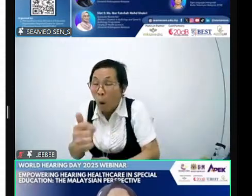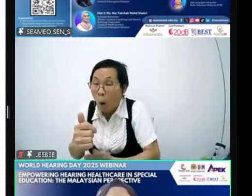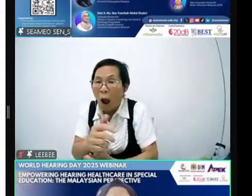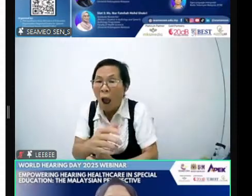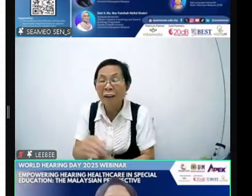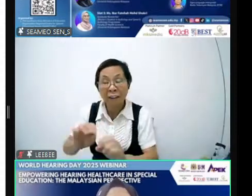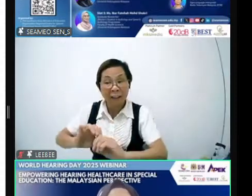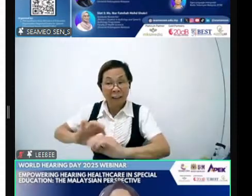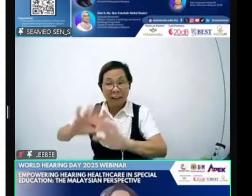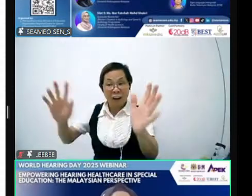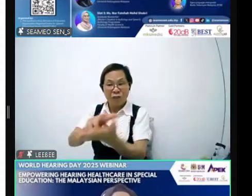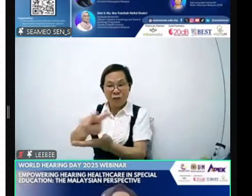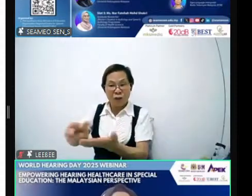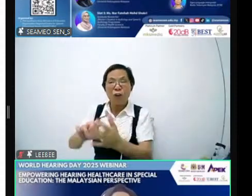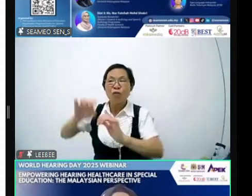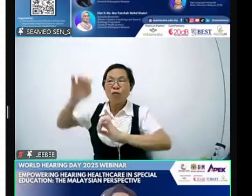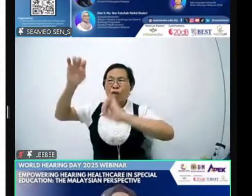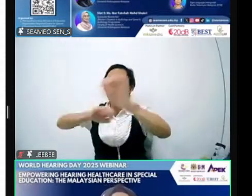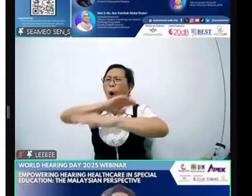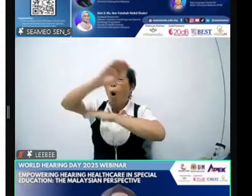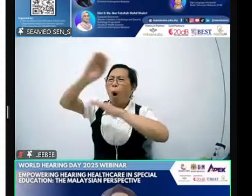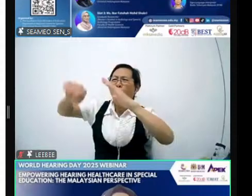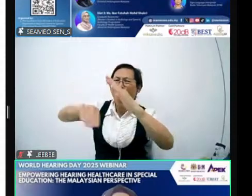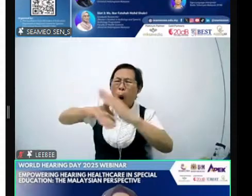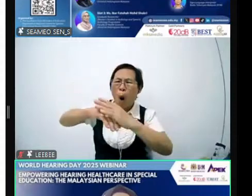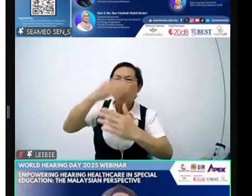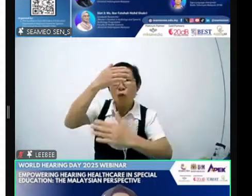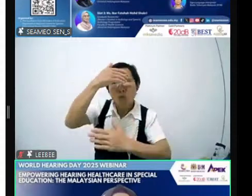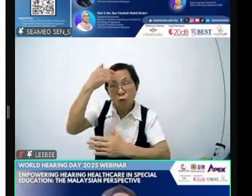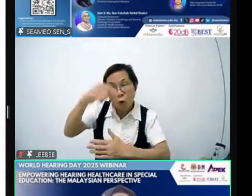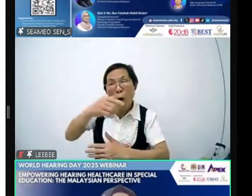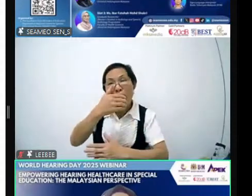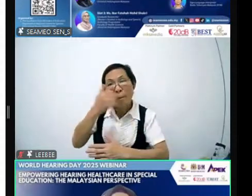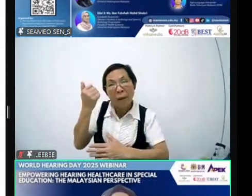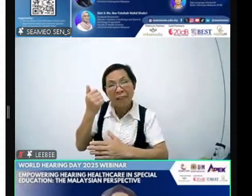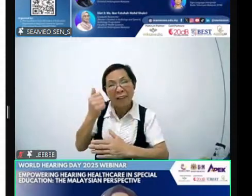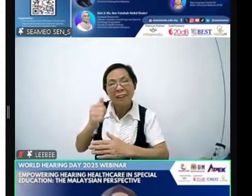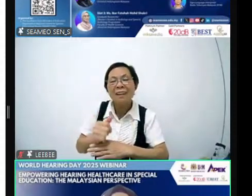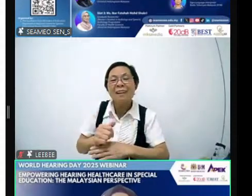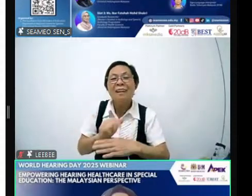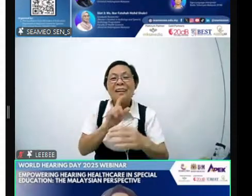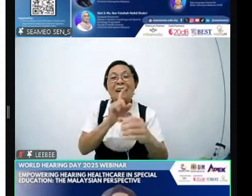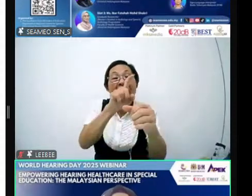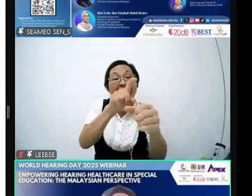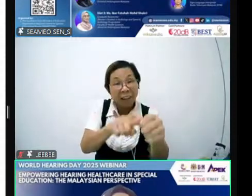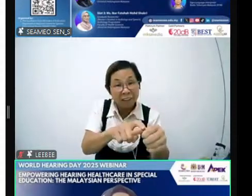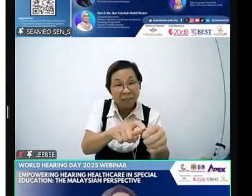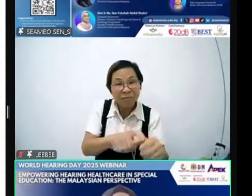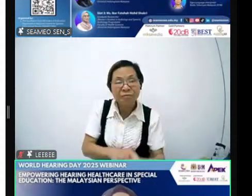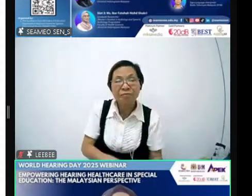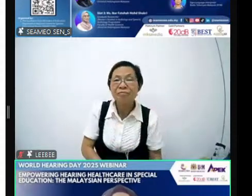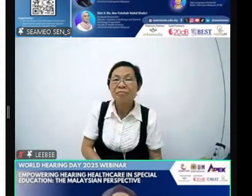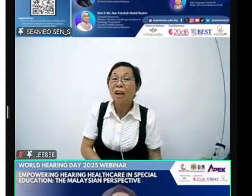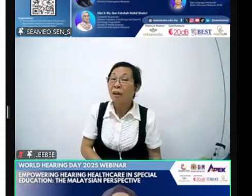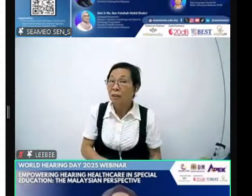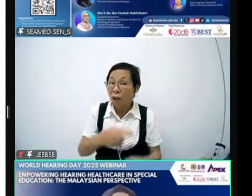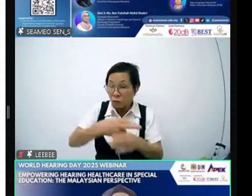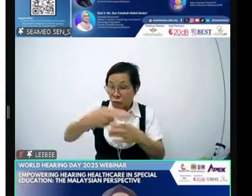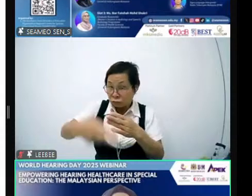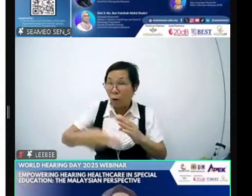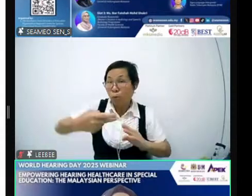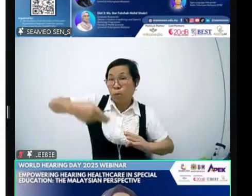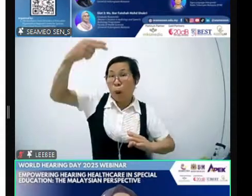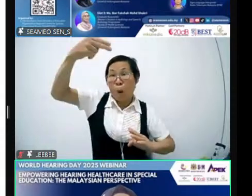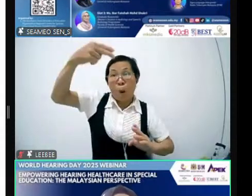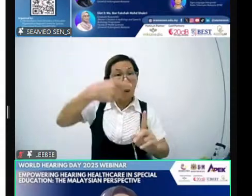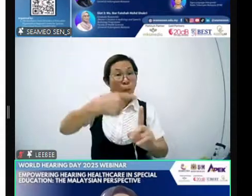also evaluated overall presentation for better engagement. The results were highly positive. The module